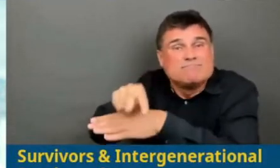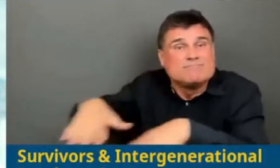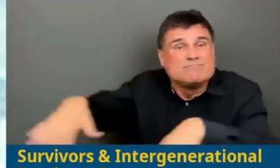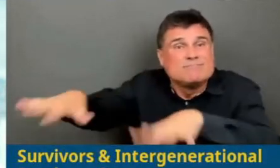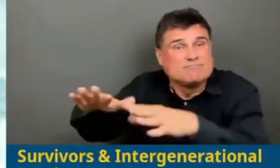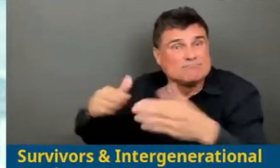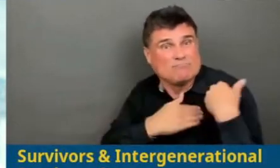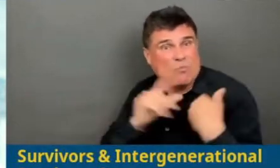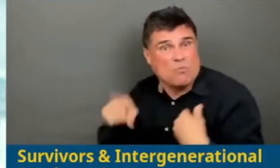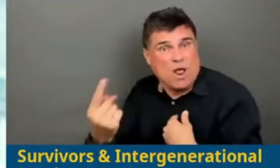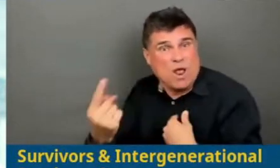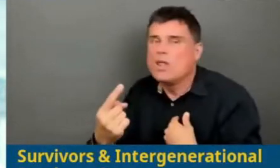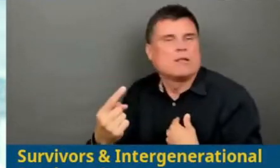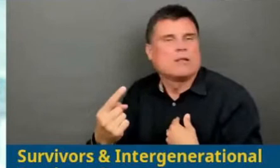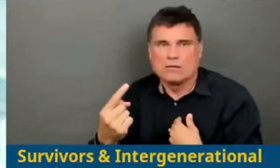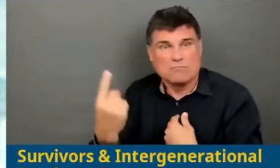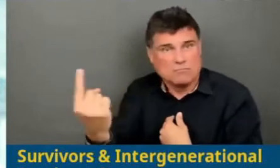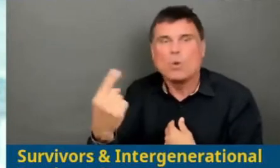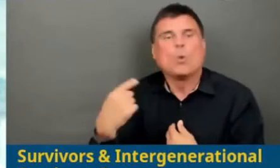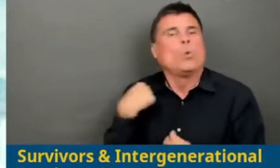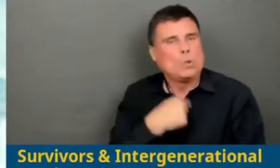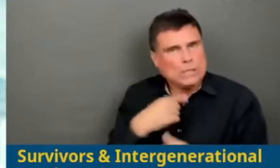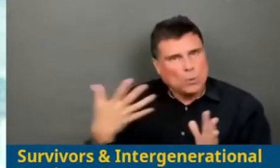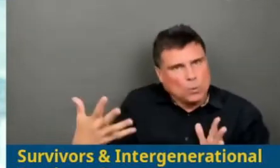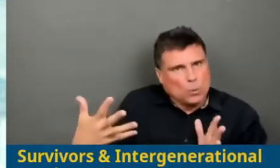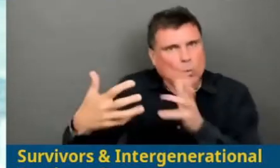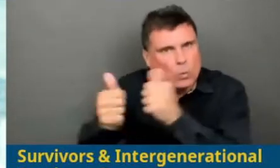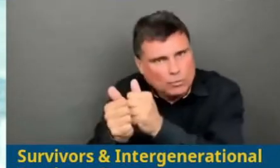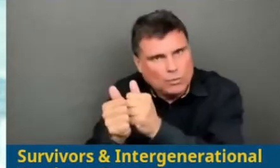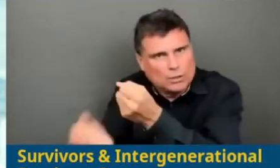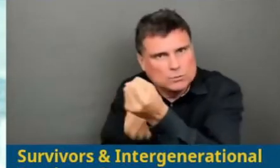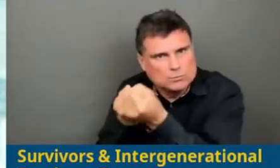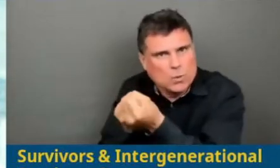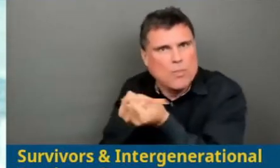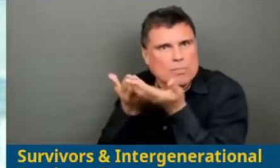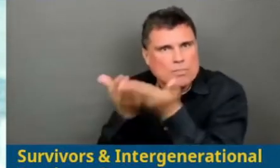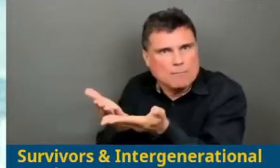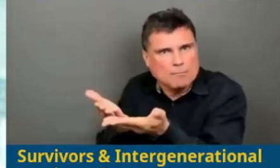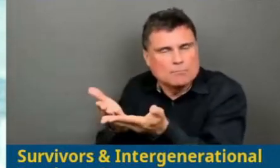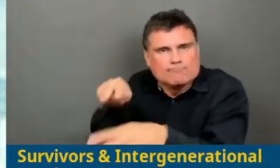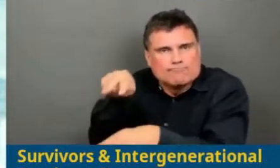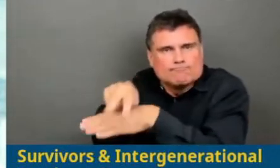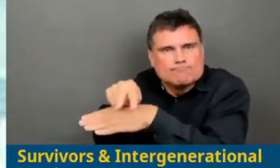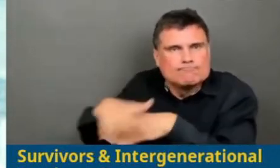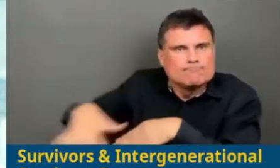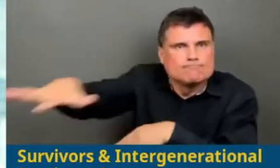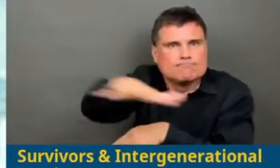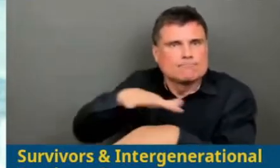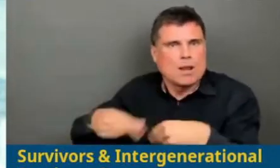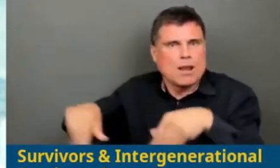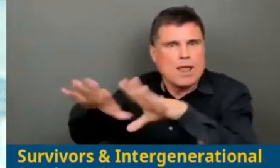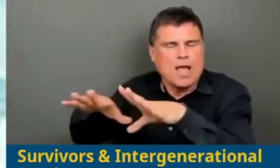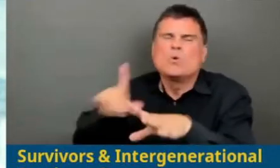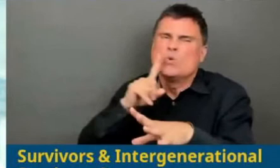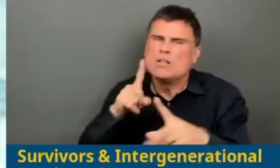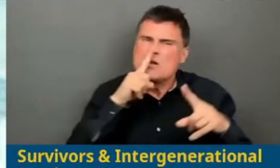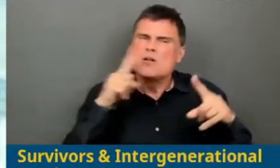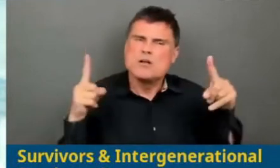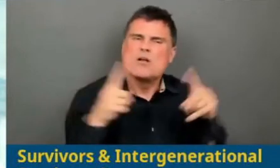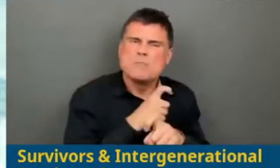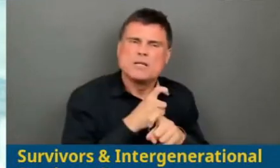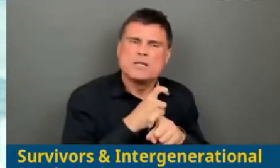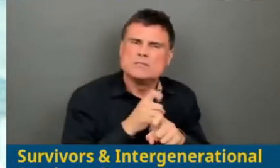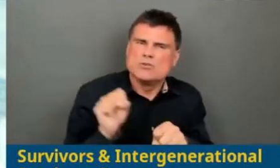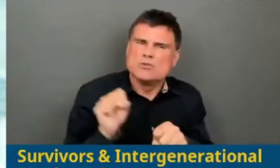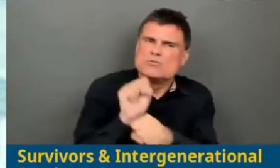these communities to make sure they are supported as they carry out this complex and sensitive work, and to honour the children